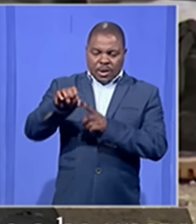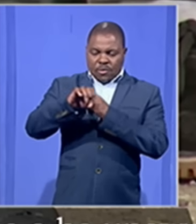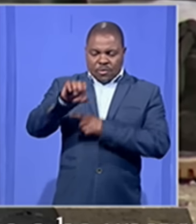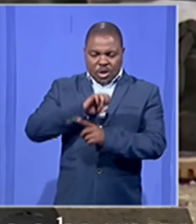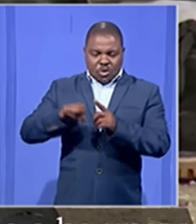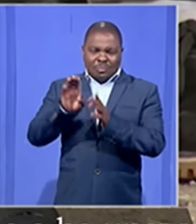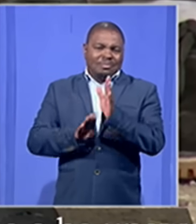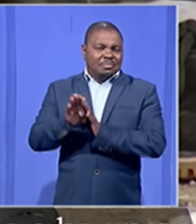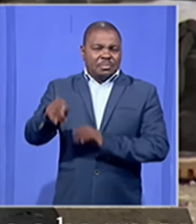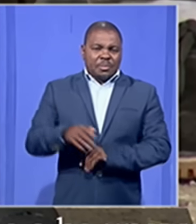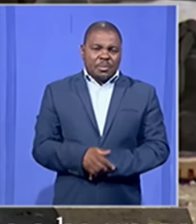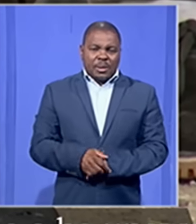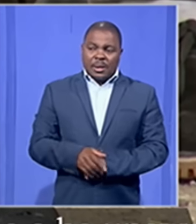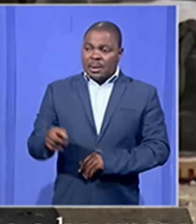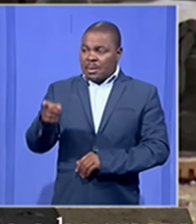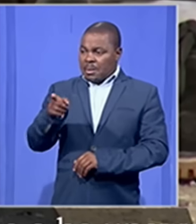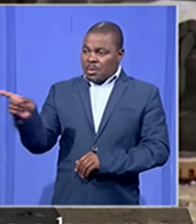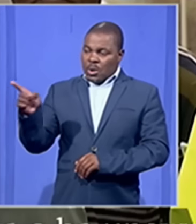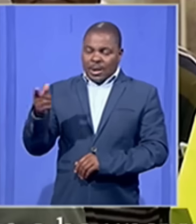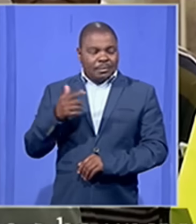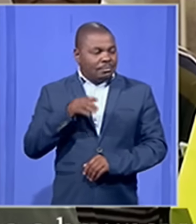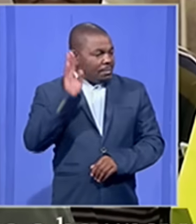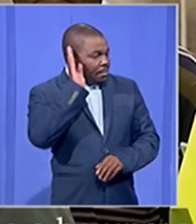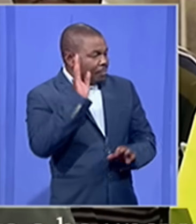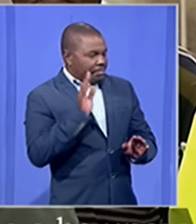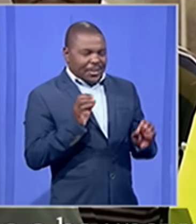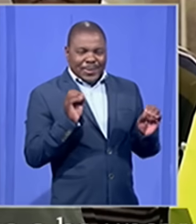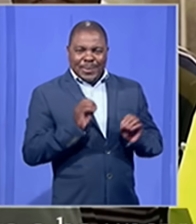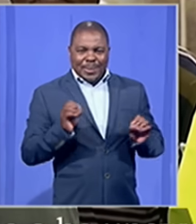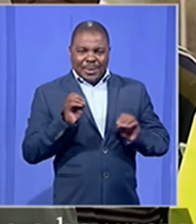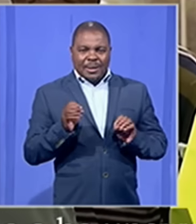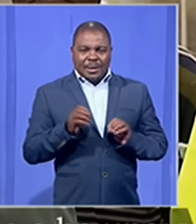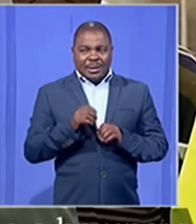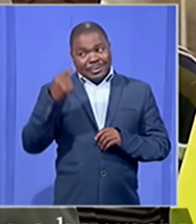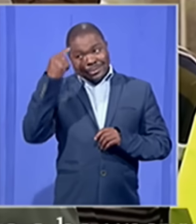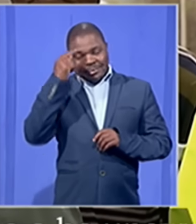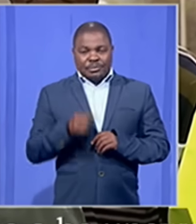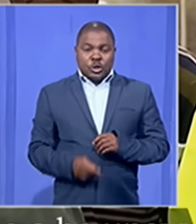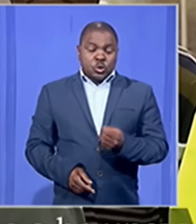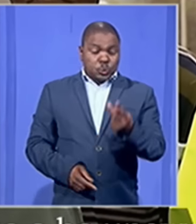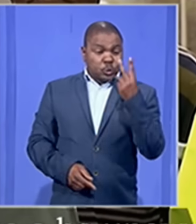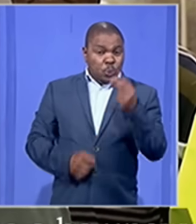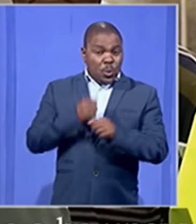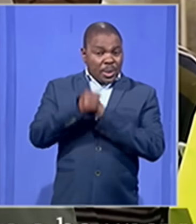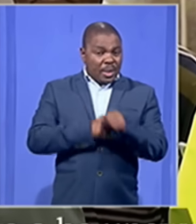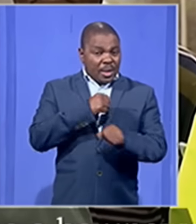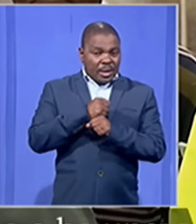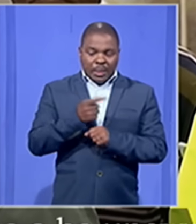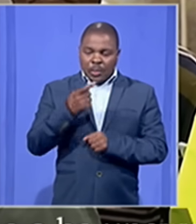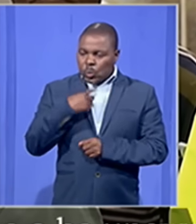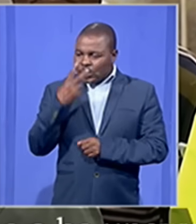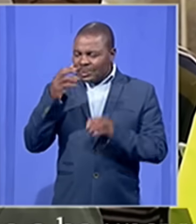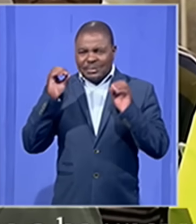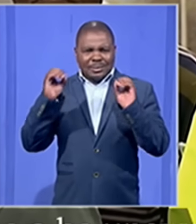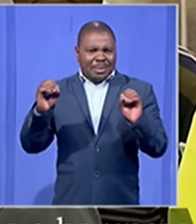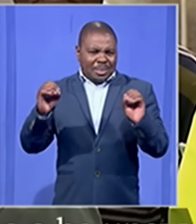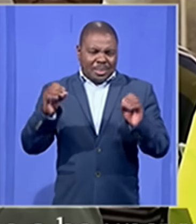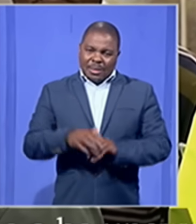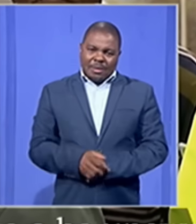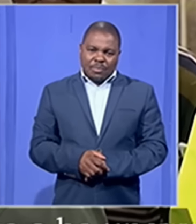bone gore ba re utlwelle ba re feila. Imagine fela 2 years yo yotlhe go sena sepe so se bona o